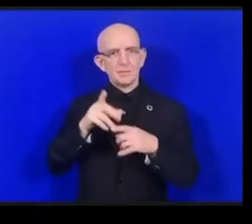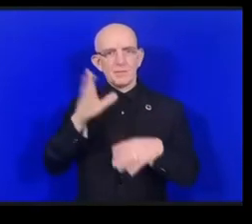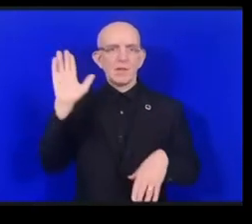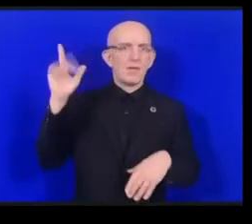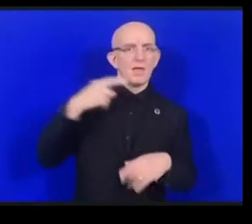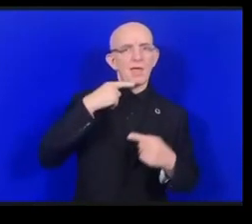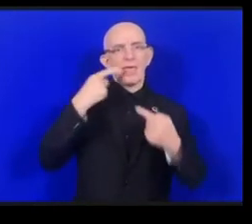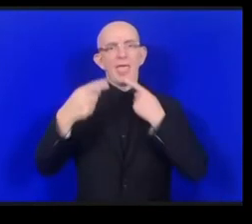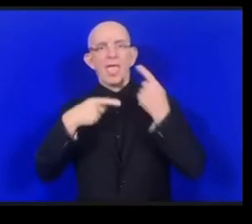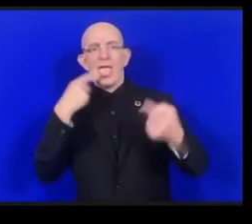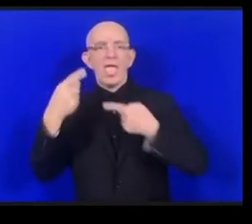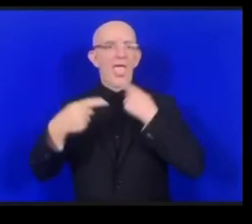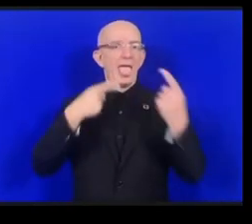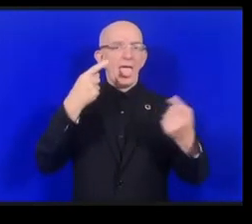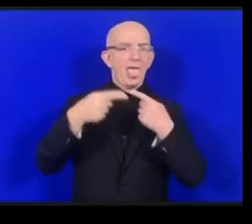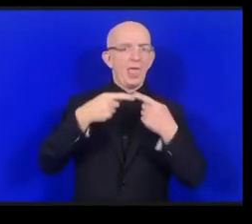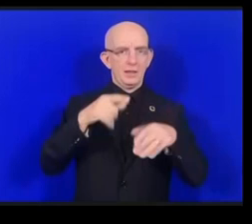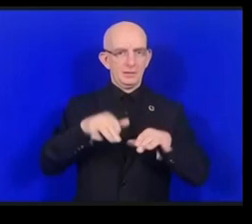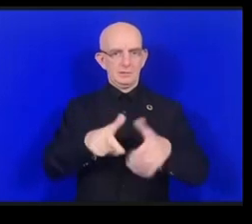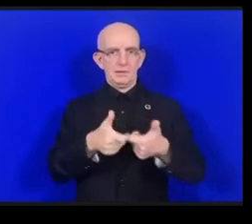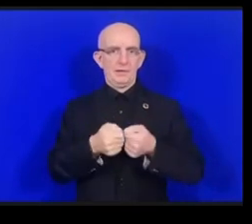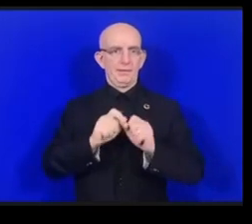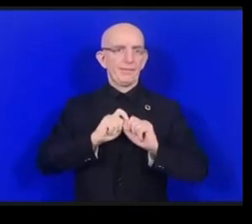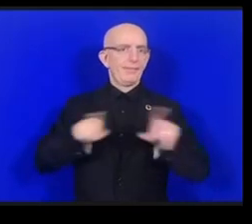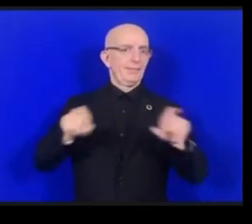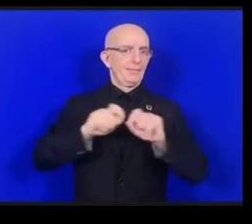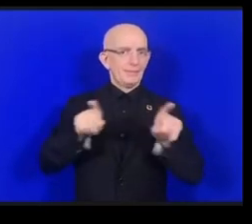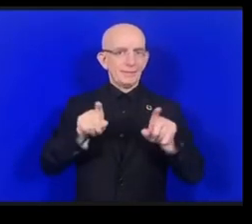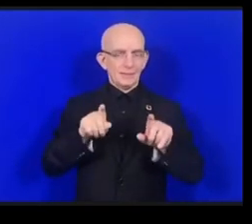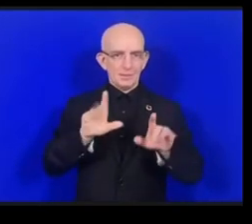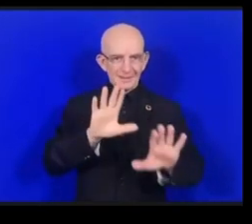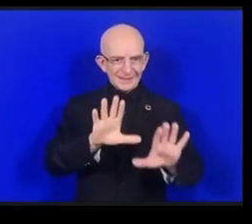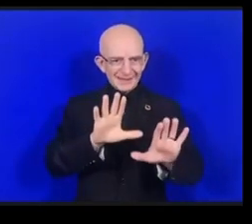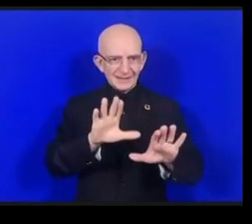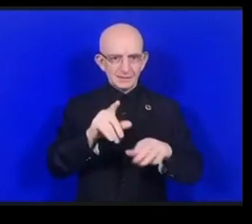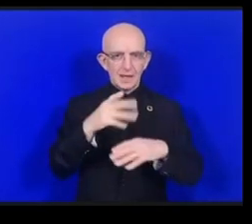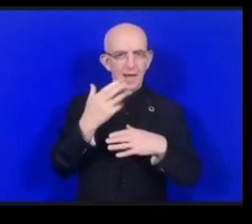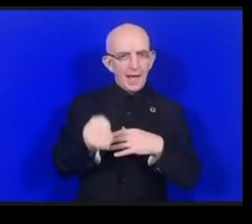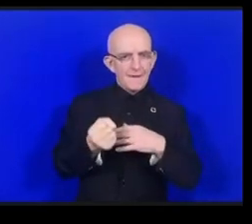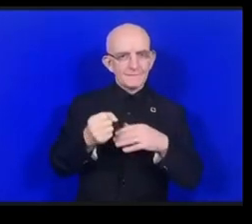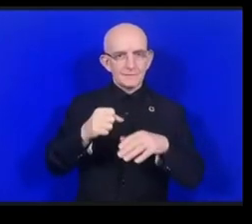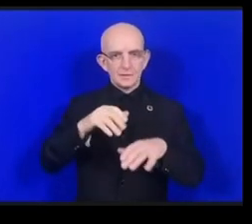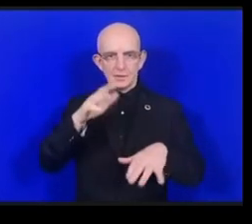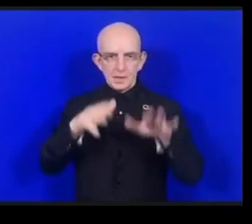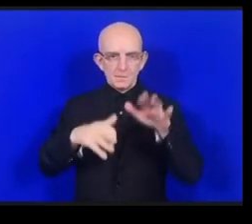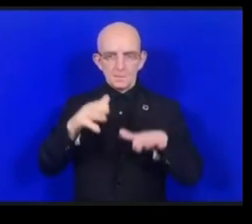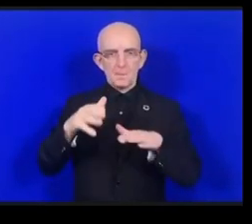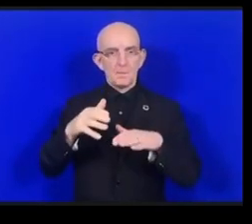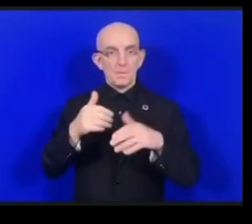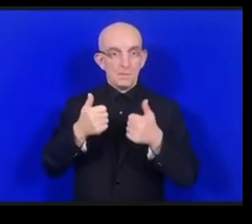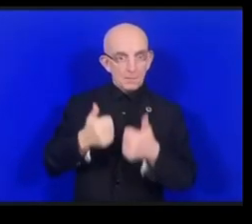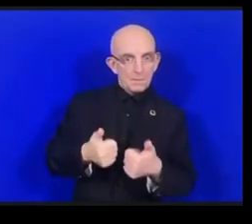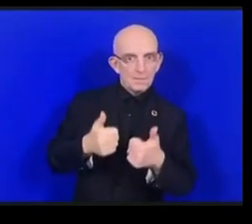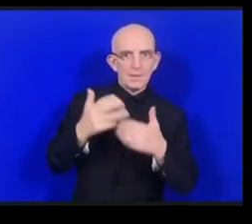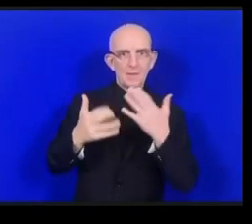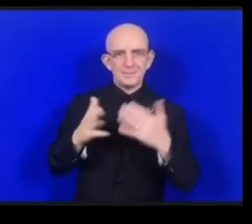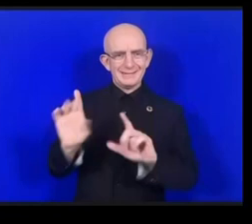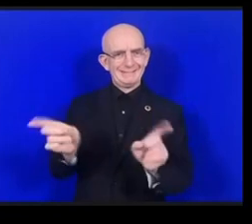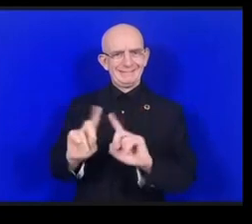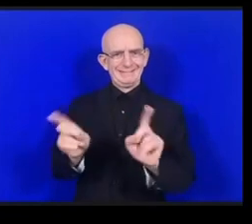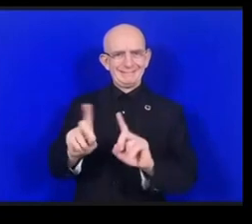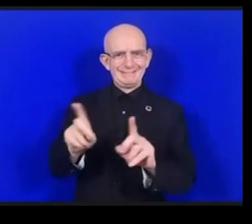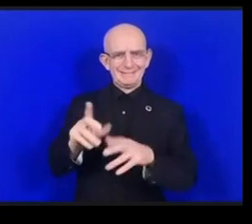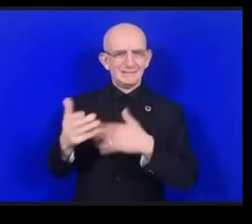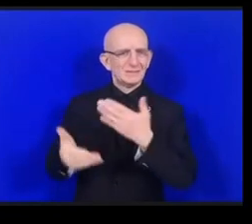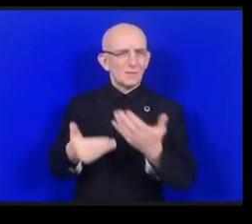is a that is inevitable that we are facing and also uh young people are